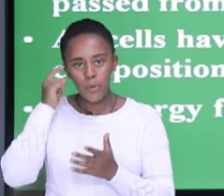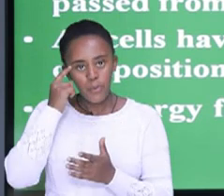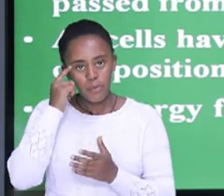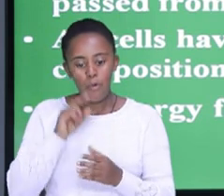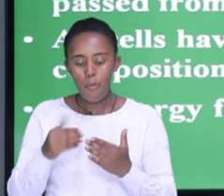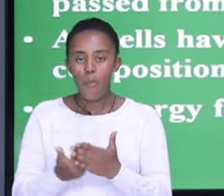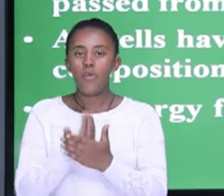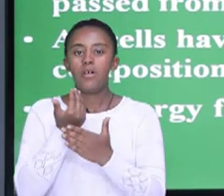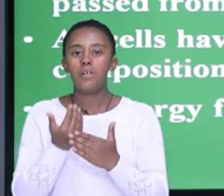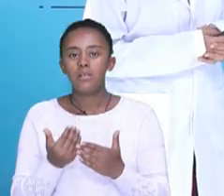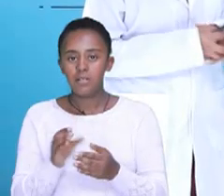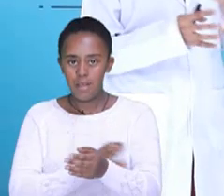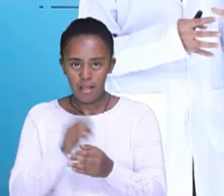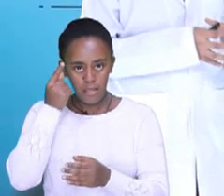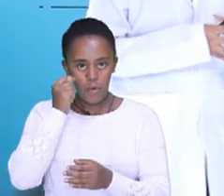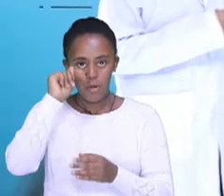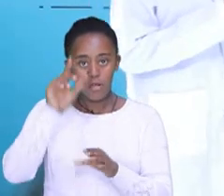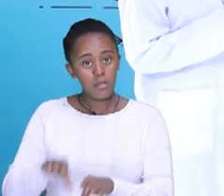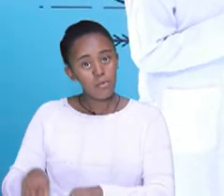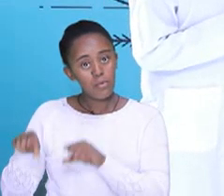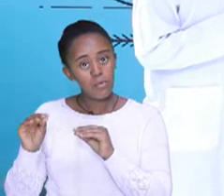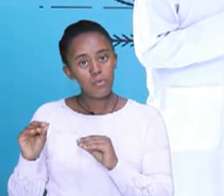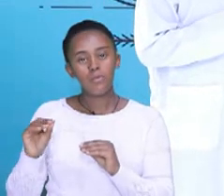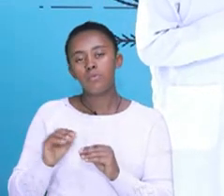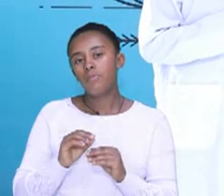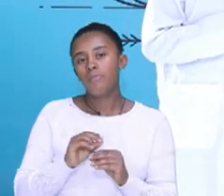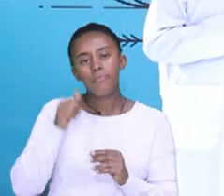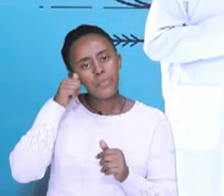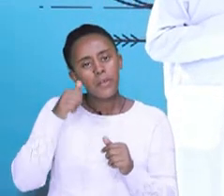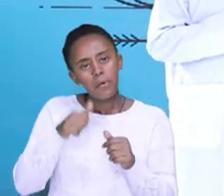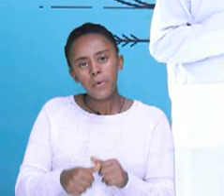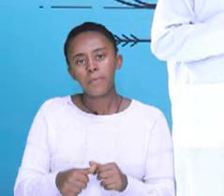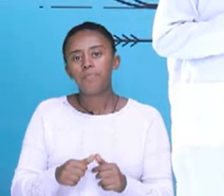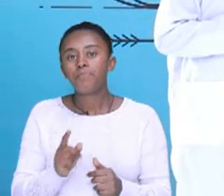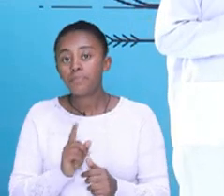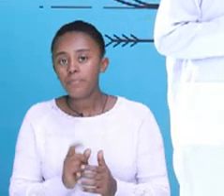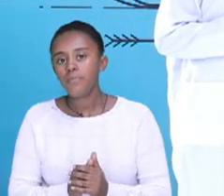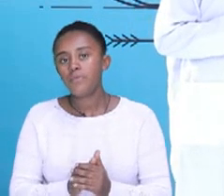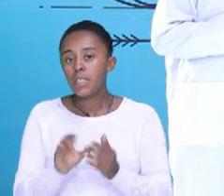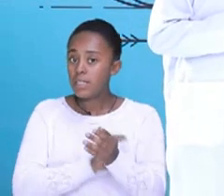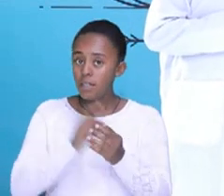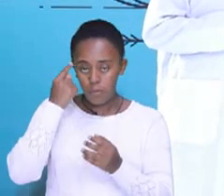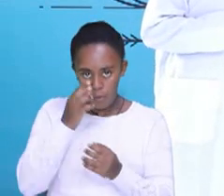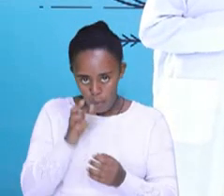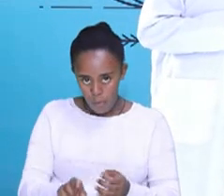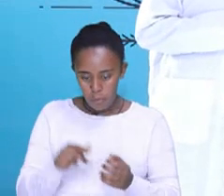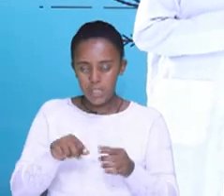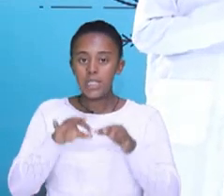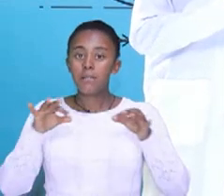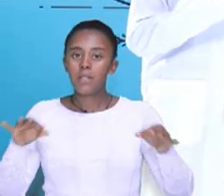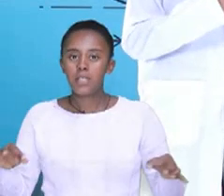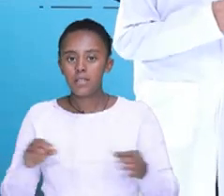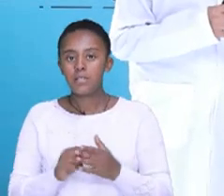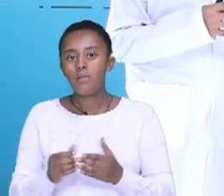as modern cell theory. Students, you have to remember that in this cell theory or in these